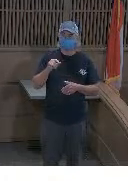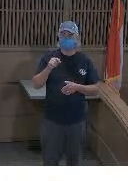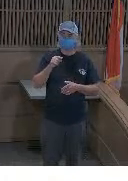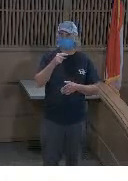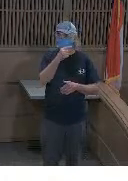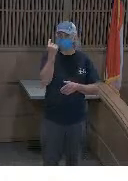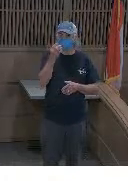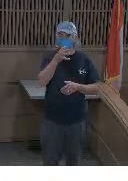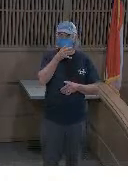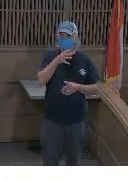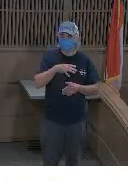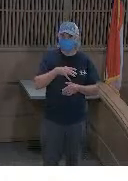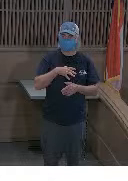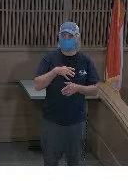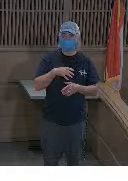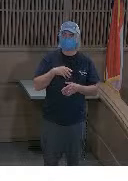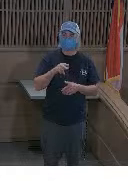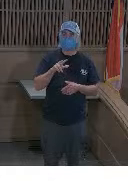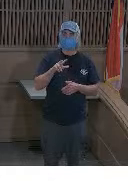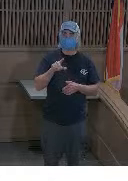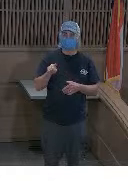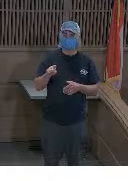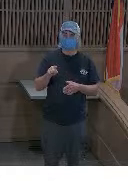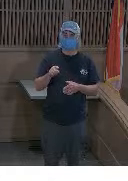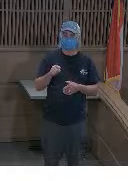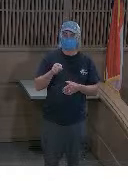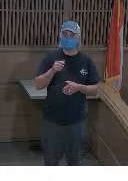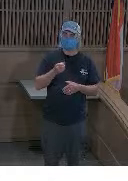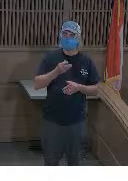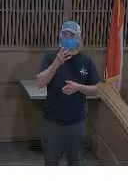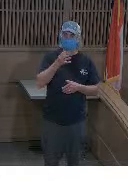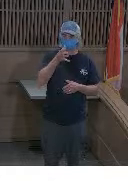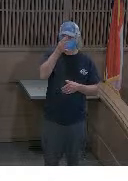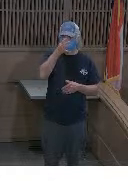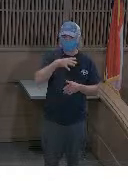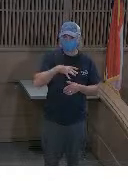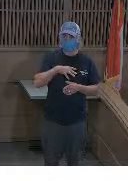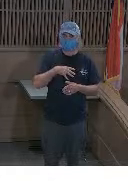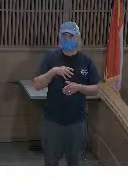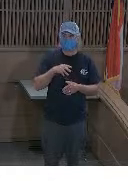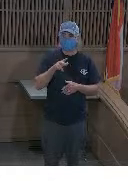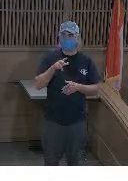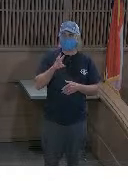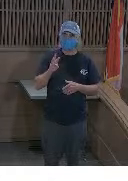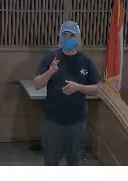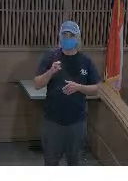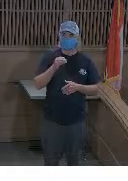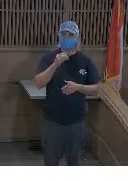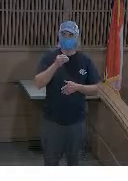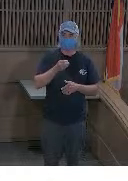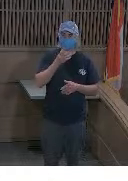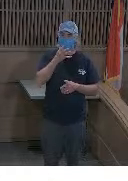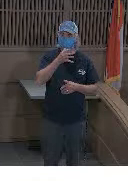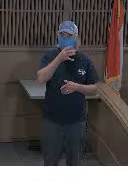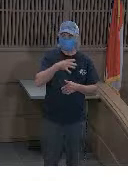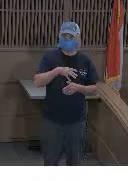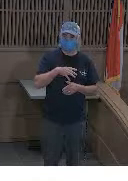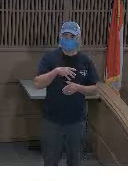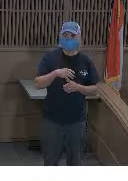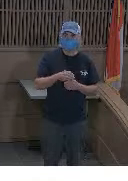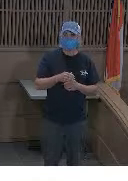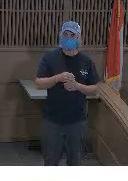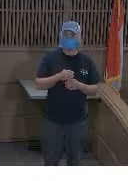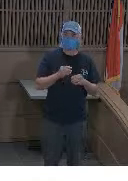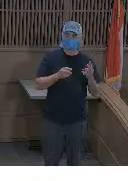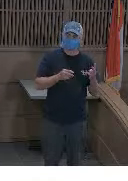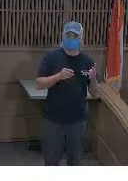black females. We have 31 white males, 36 white females, 2 Latino males, 2